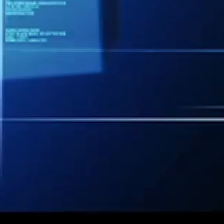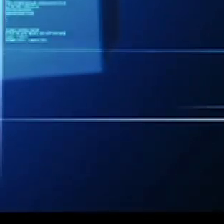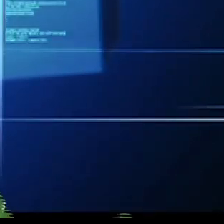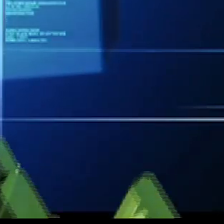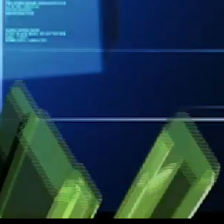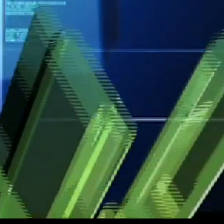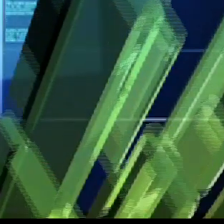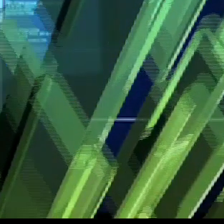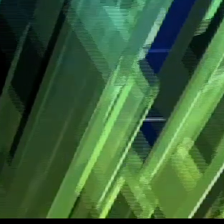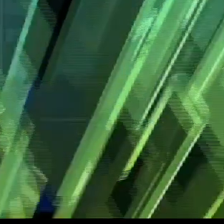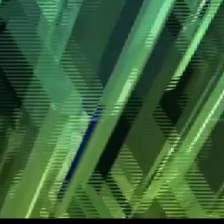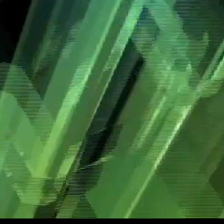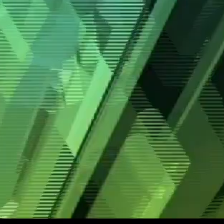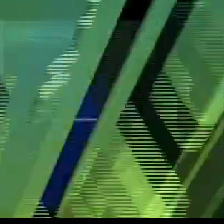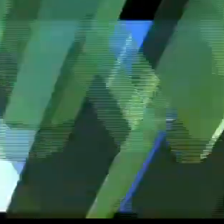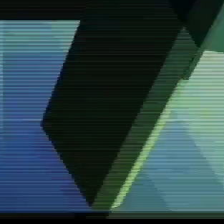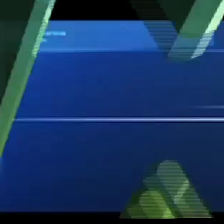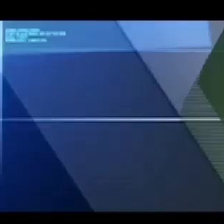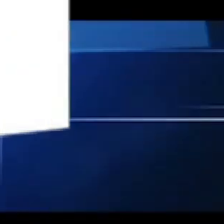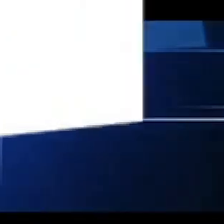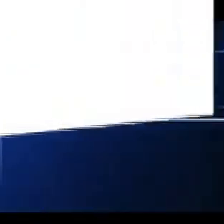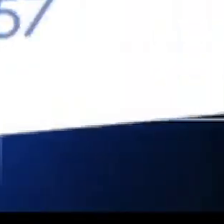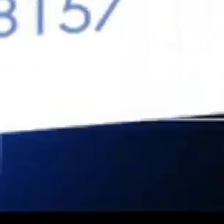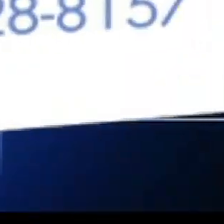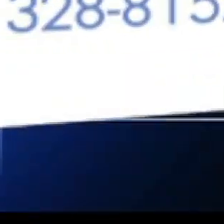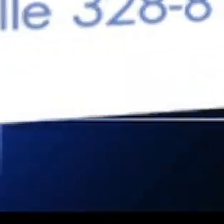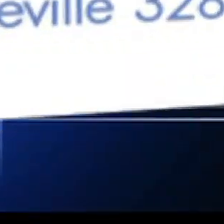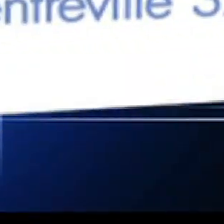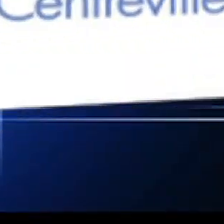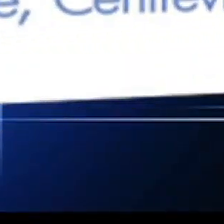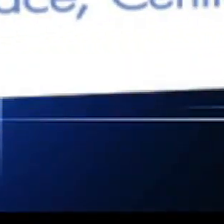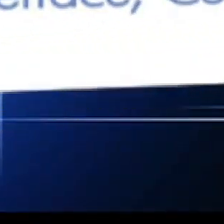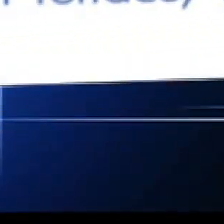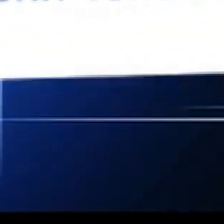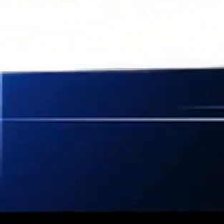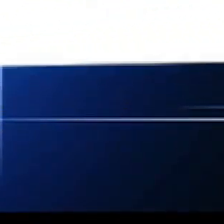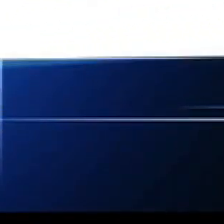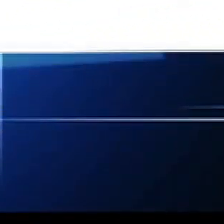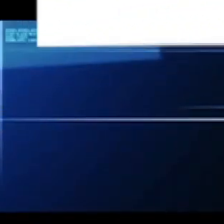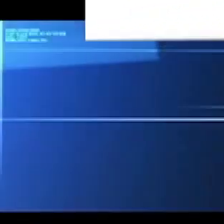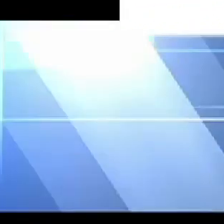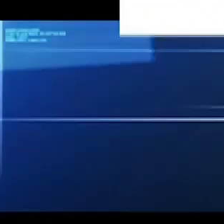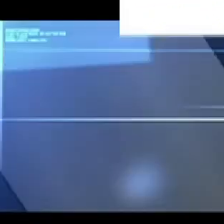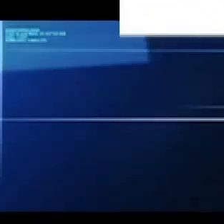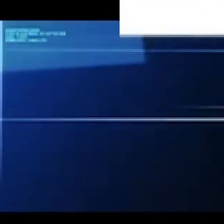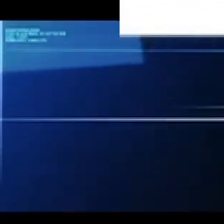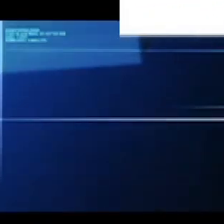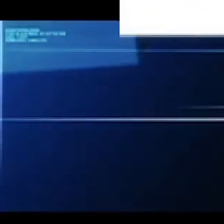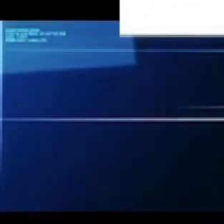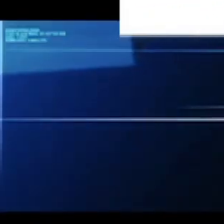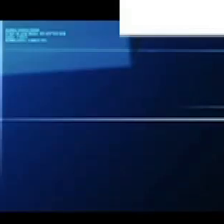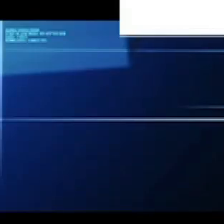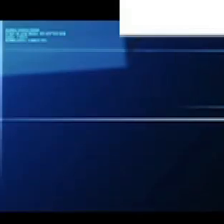This is ZNS Total Sports, brought to you by Fourth Terrace Diagnostic Center.